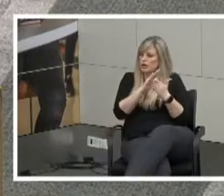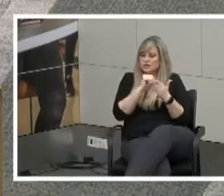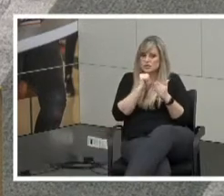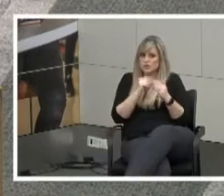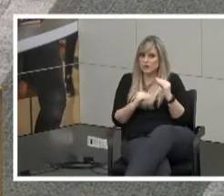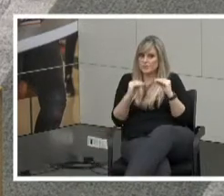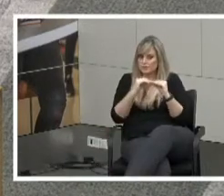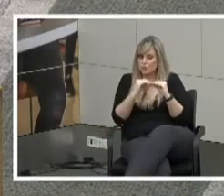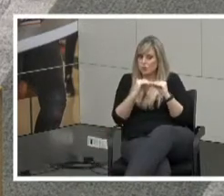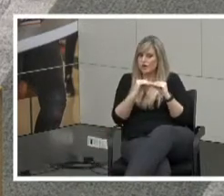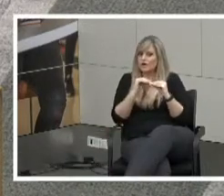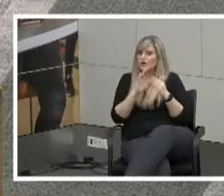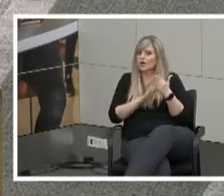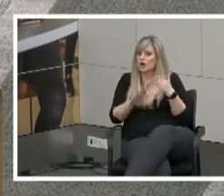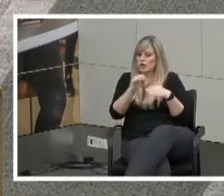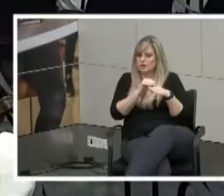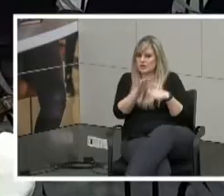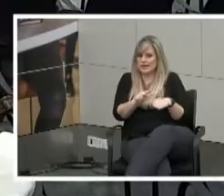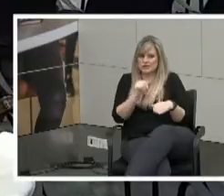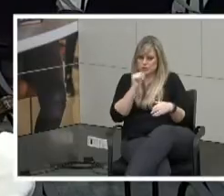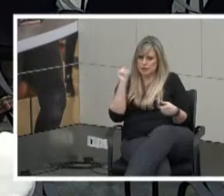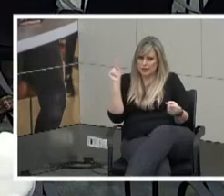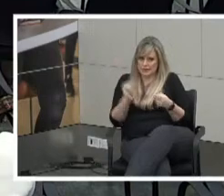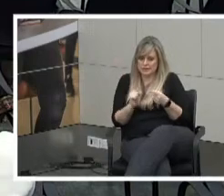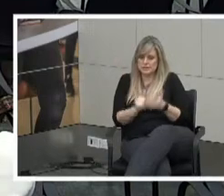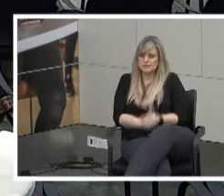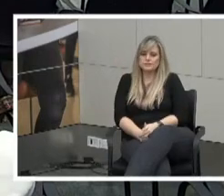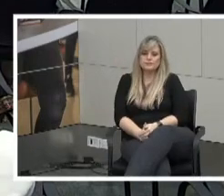less gracias thank